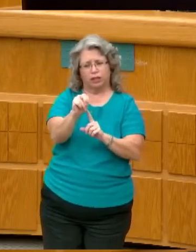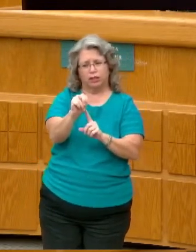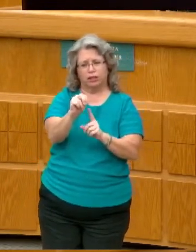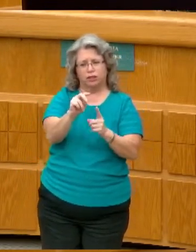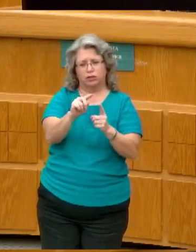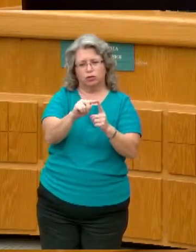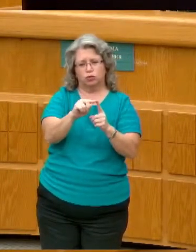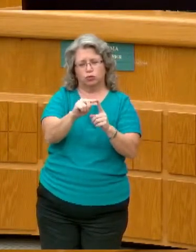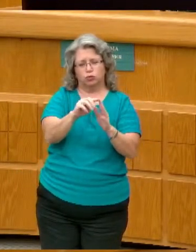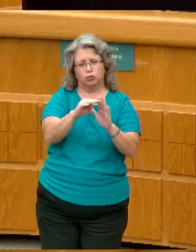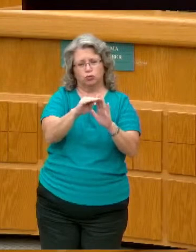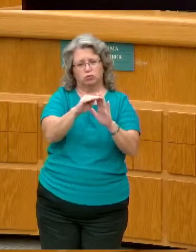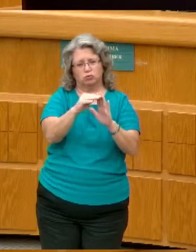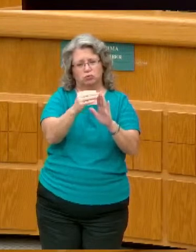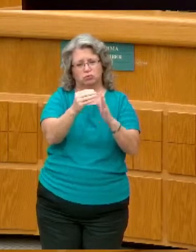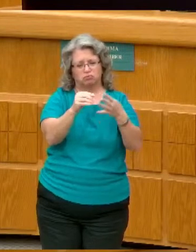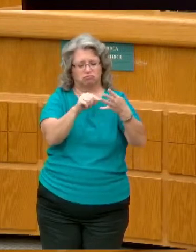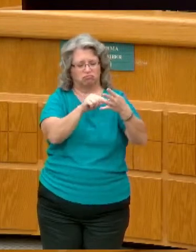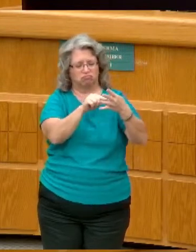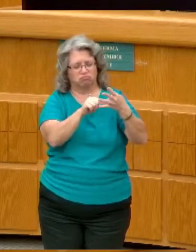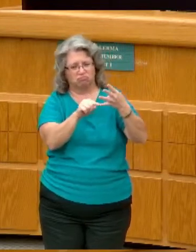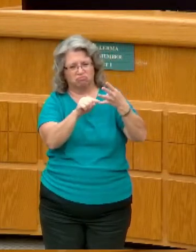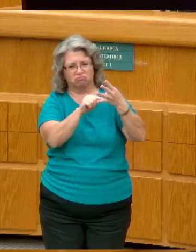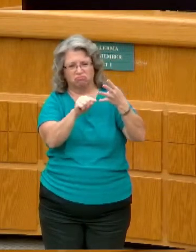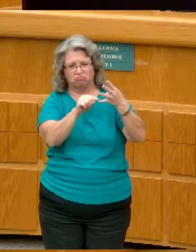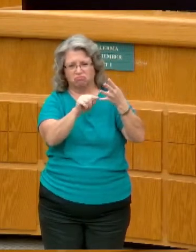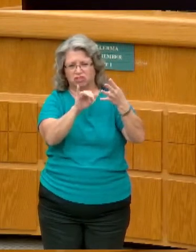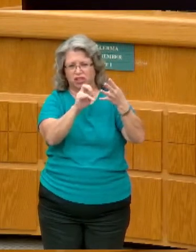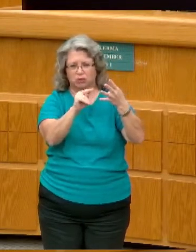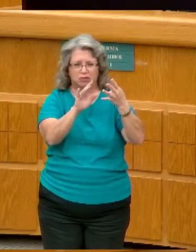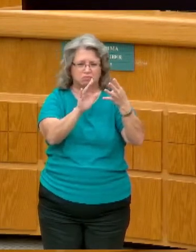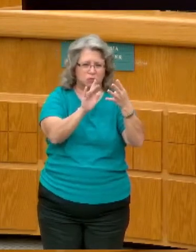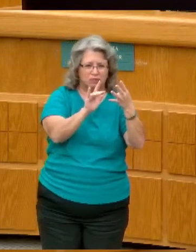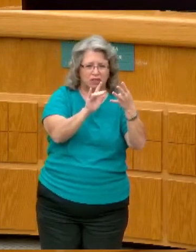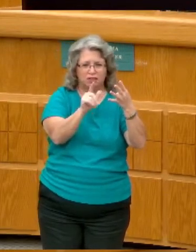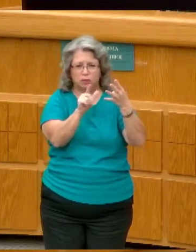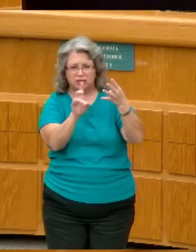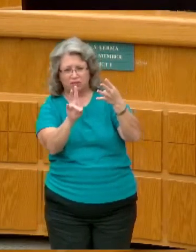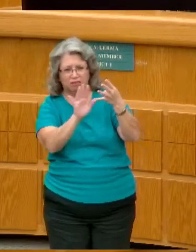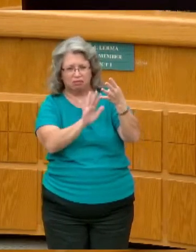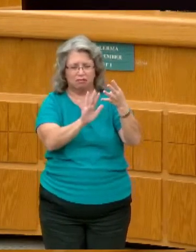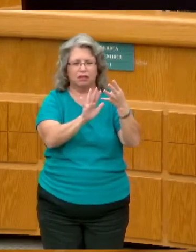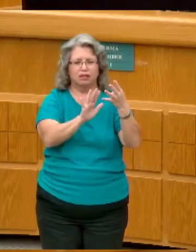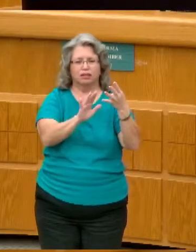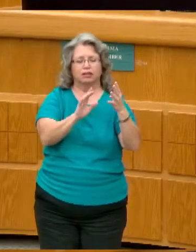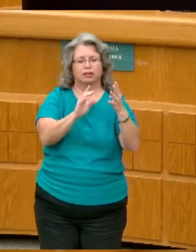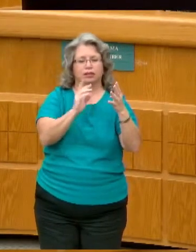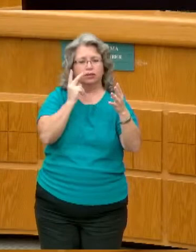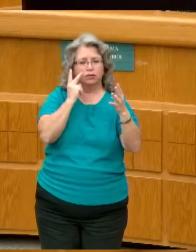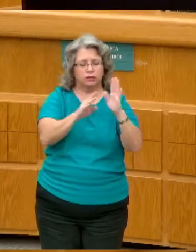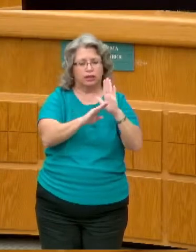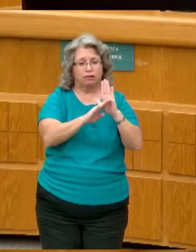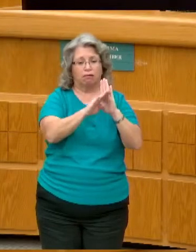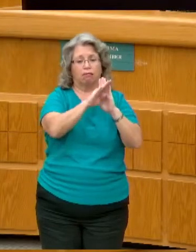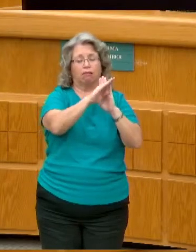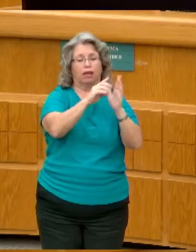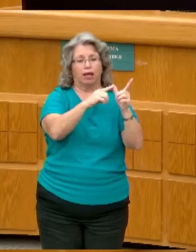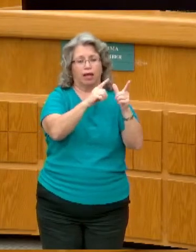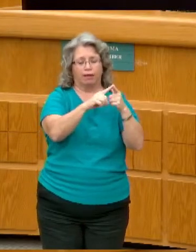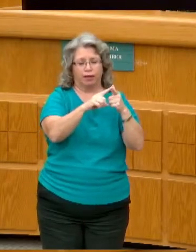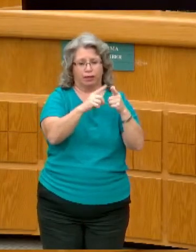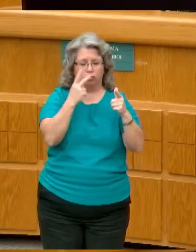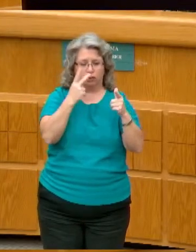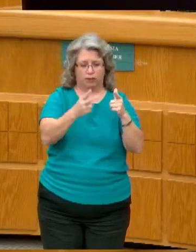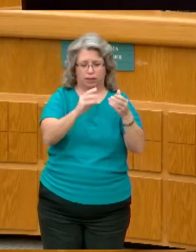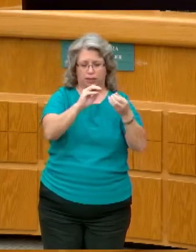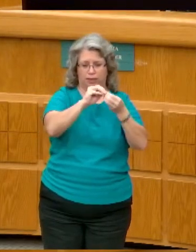January 25th, 26th, 27th. You can see that upward trend. And then it kind of looks like the number of hospitalizations with